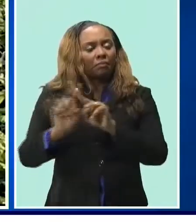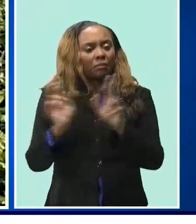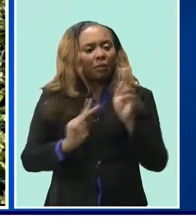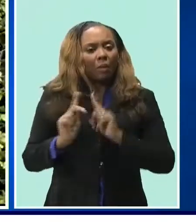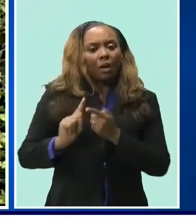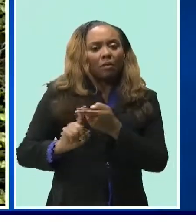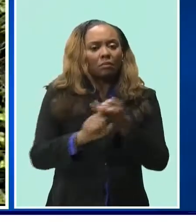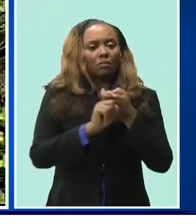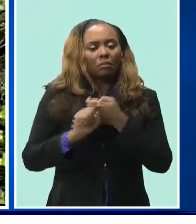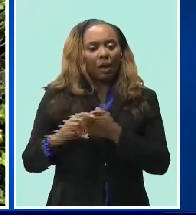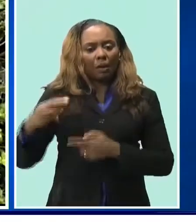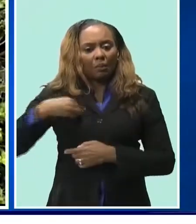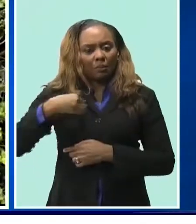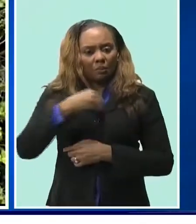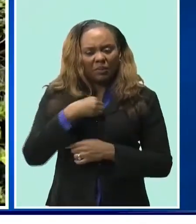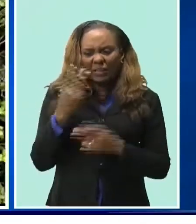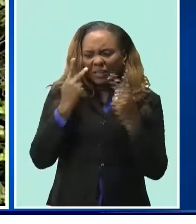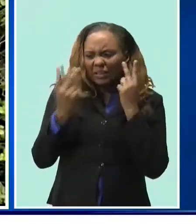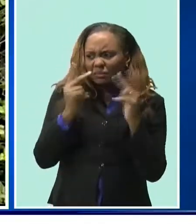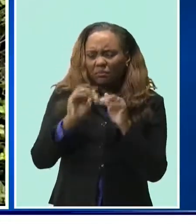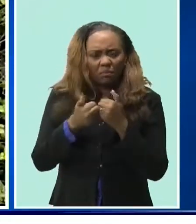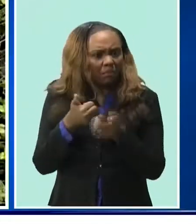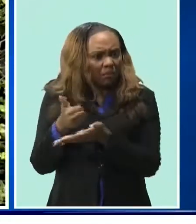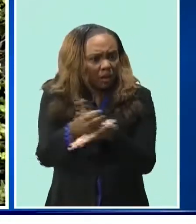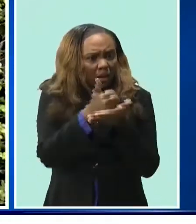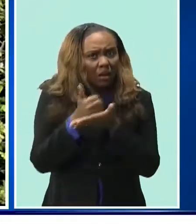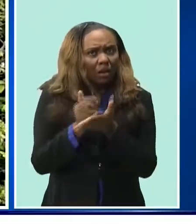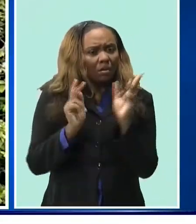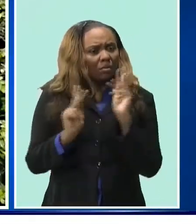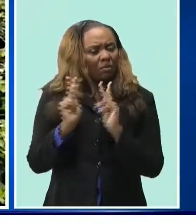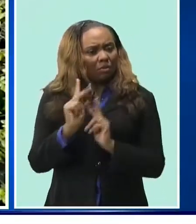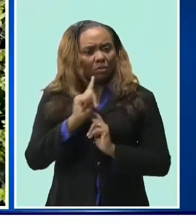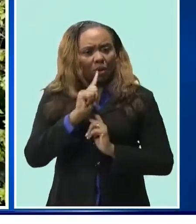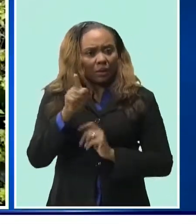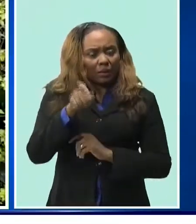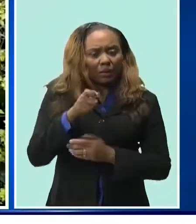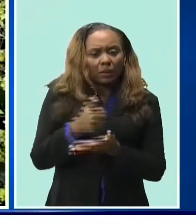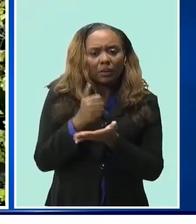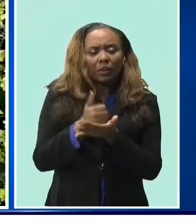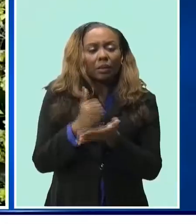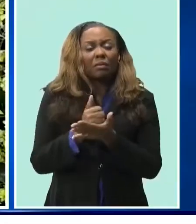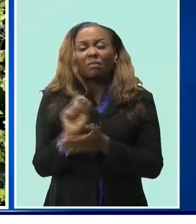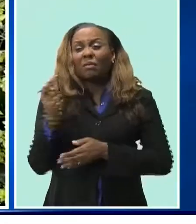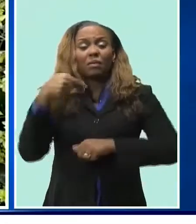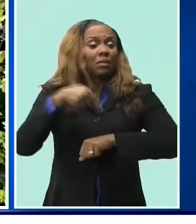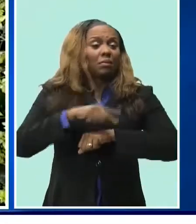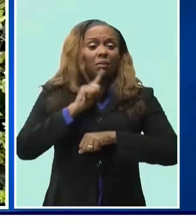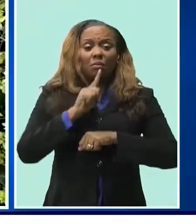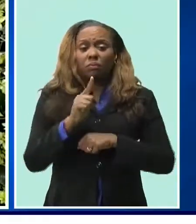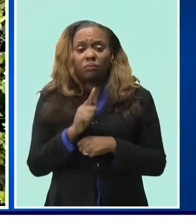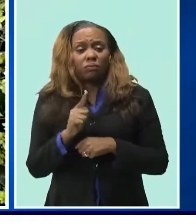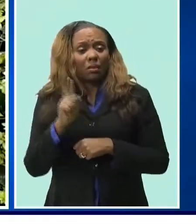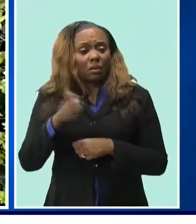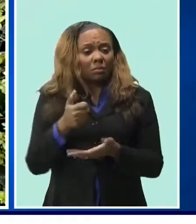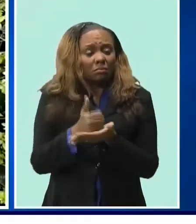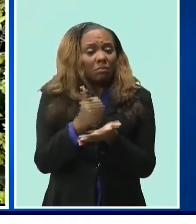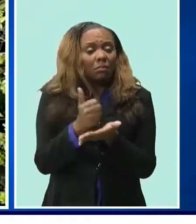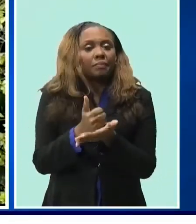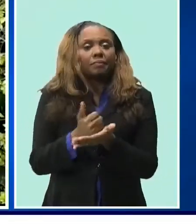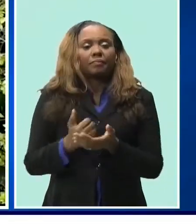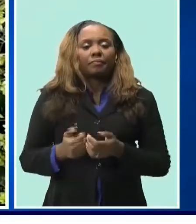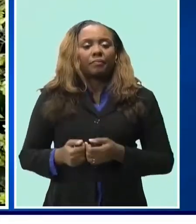and members to find ways that we could assist these people who are clearly now in need, probably for the first time in their lives. What we did then is